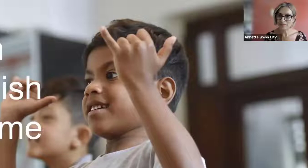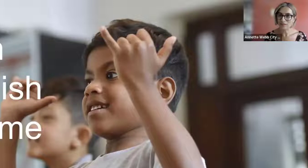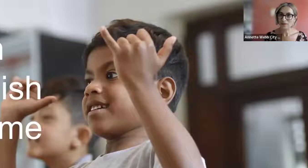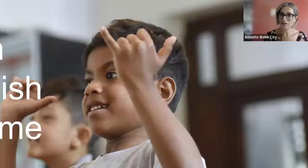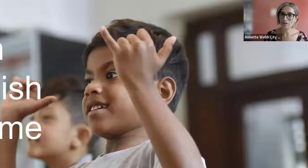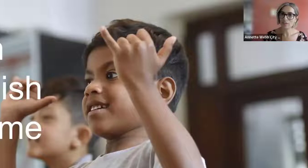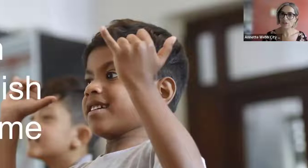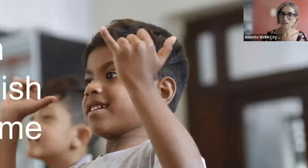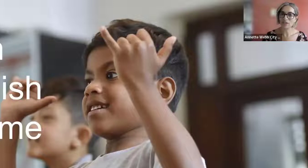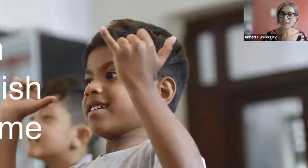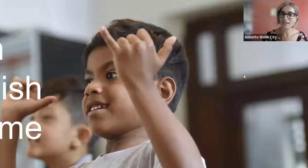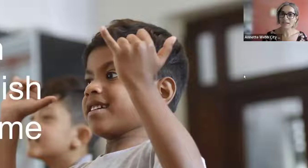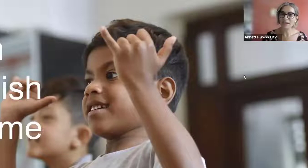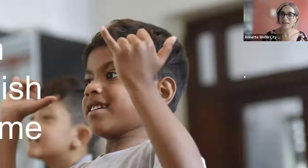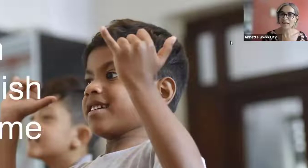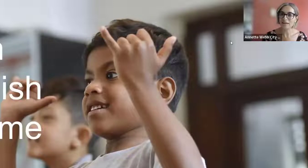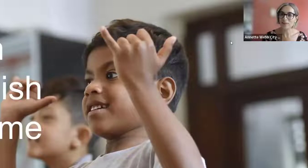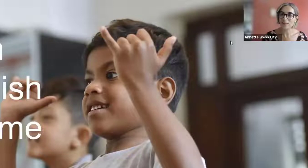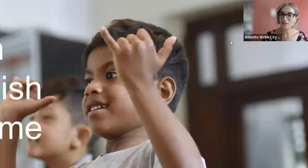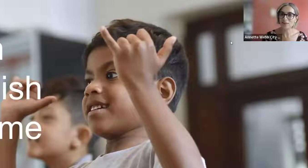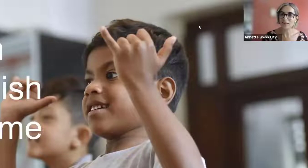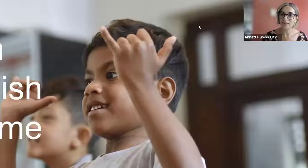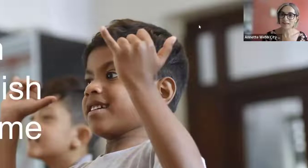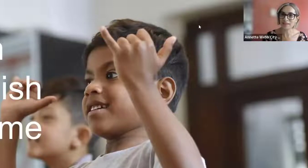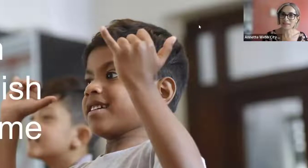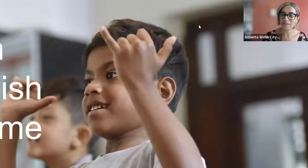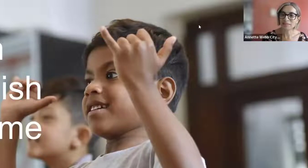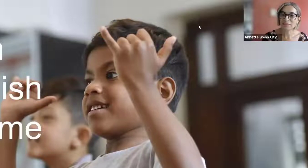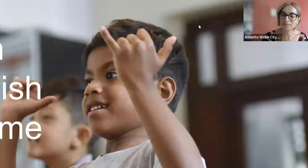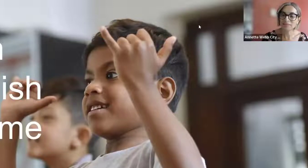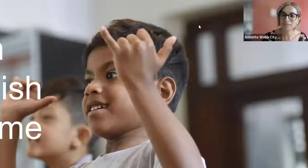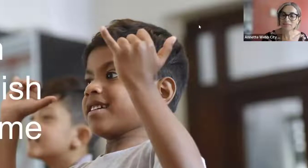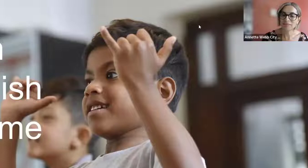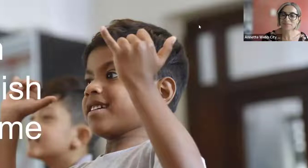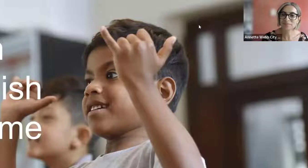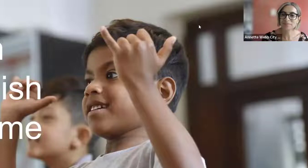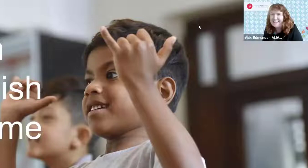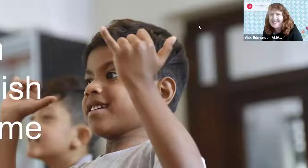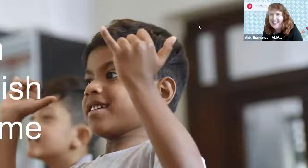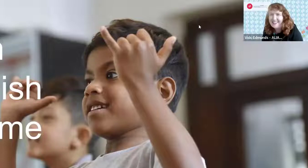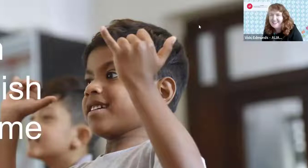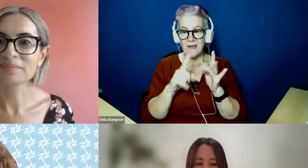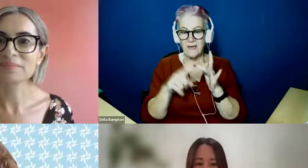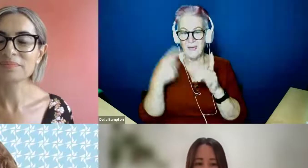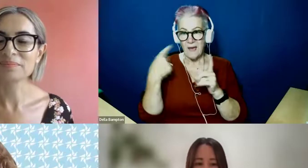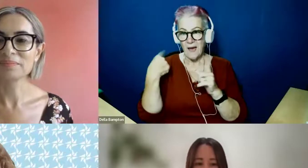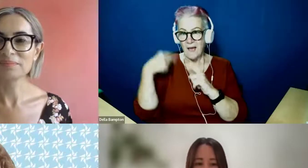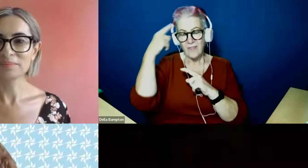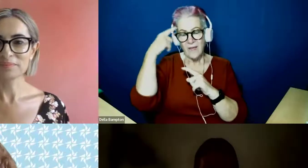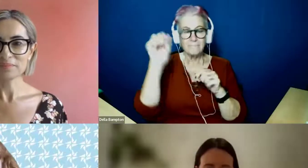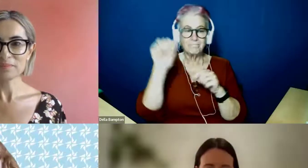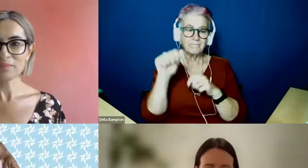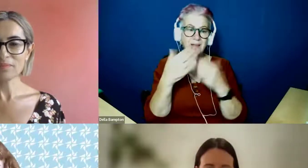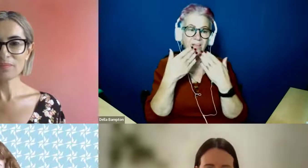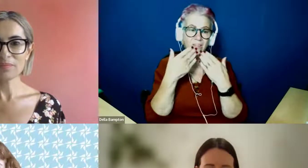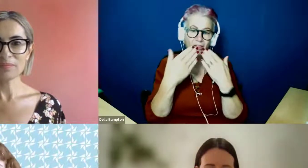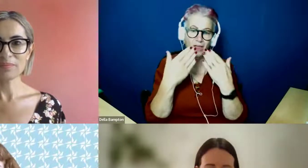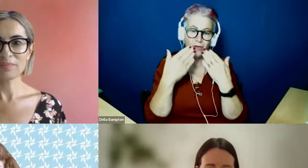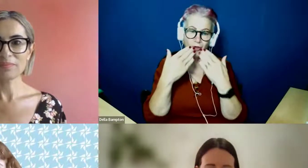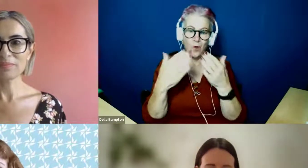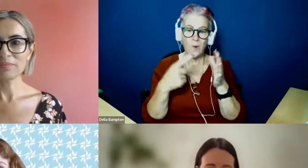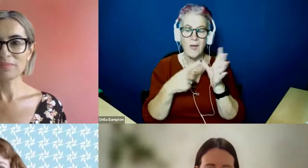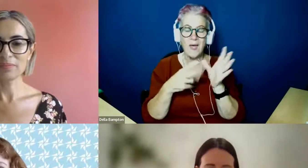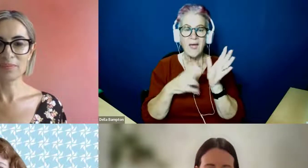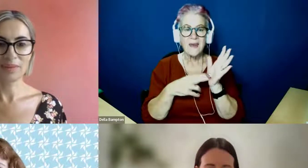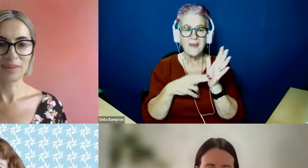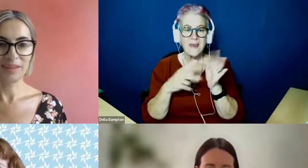us. So I'll stop sharing and hand back to Vicki, I think. Yes, thank you, Annette. That is